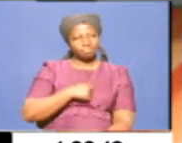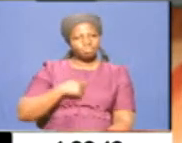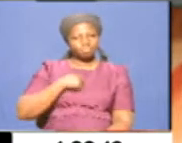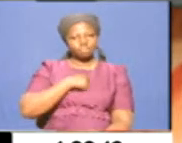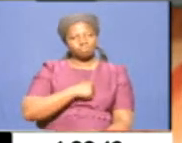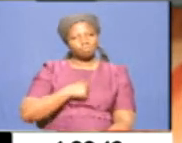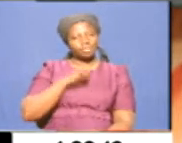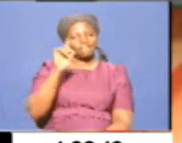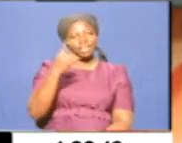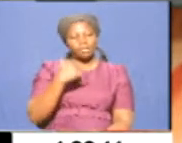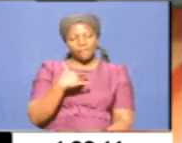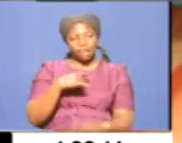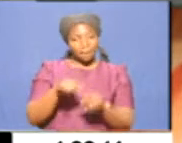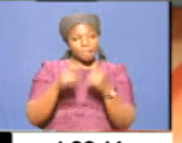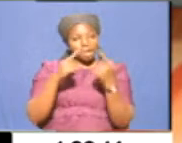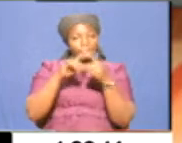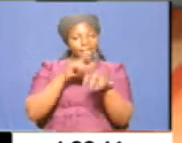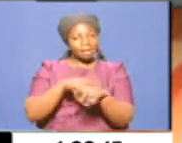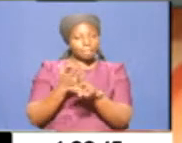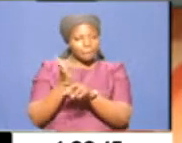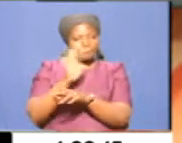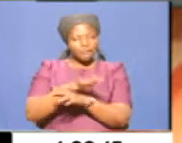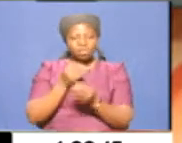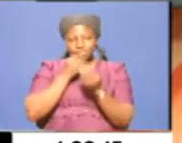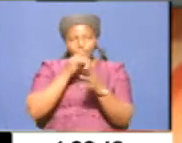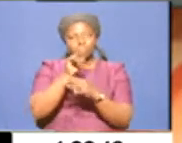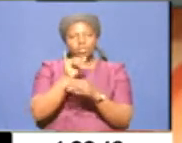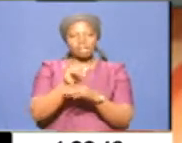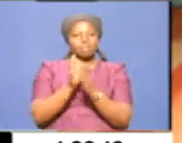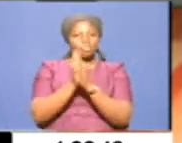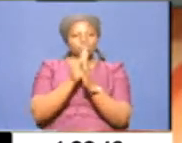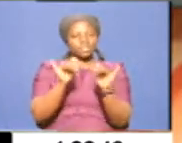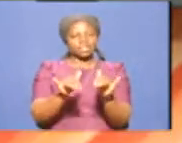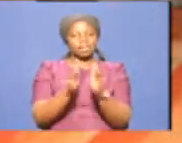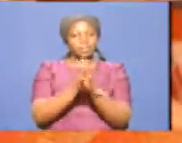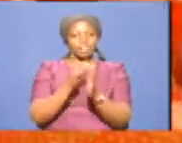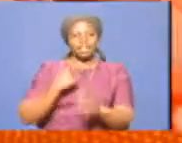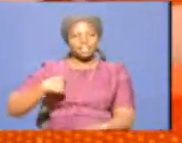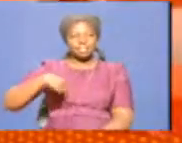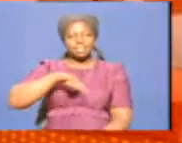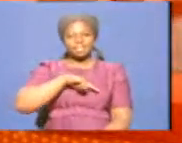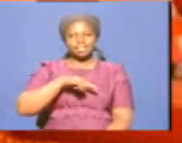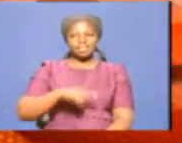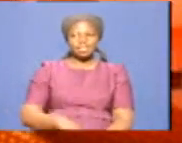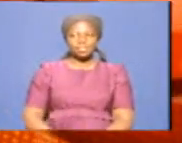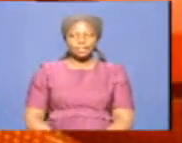break now. When we come back, we'll be giving you that story. Do stay with us.